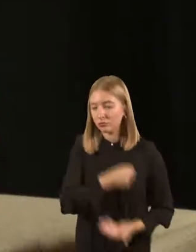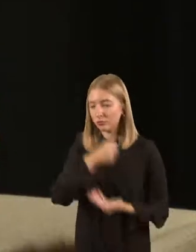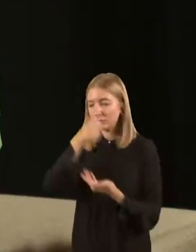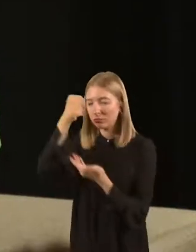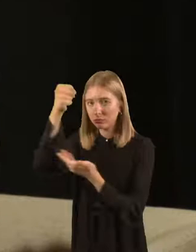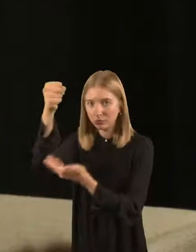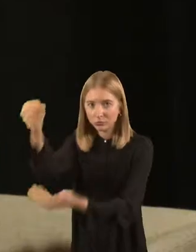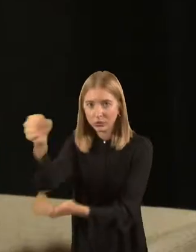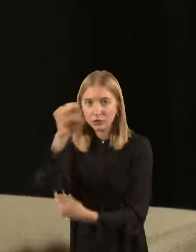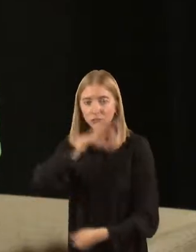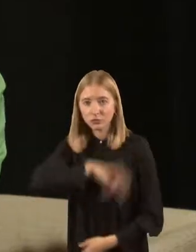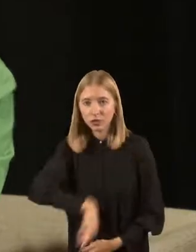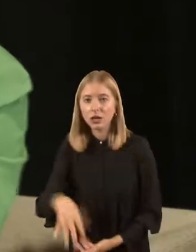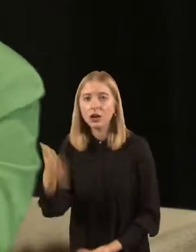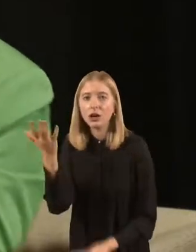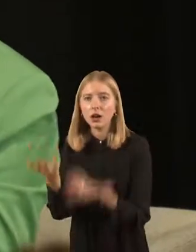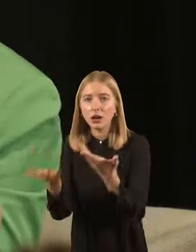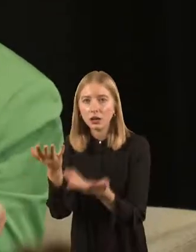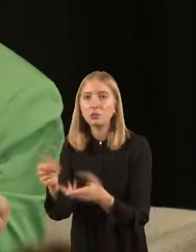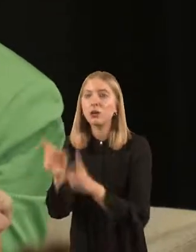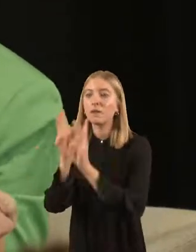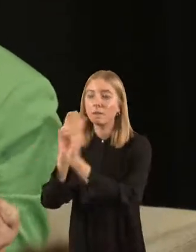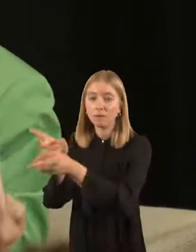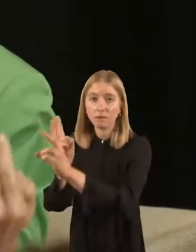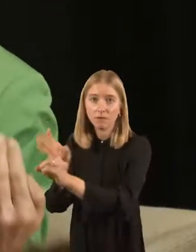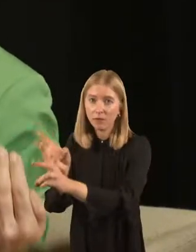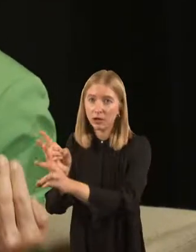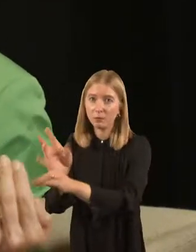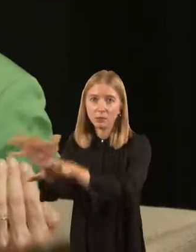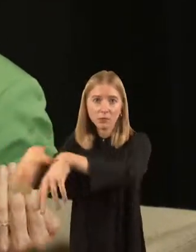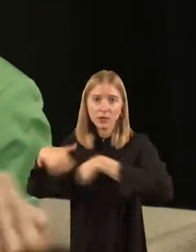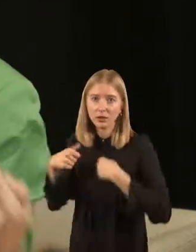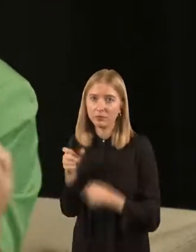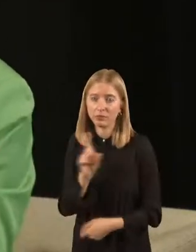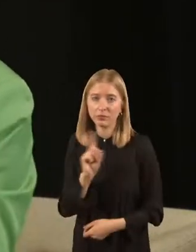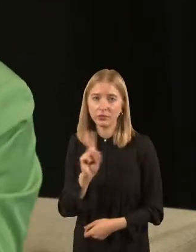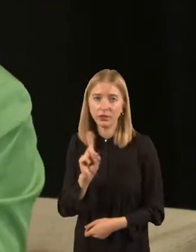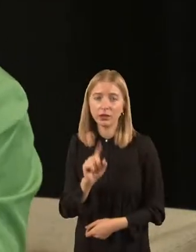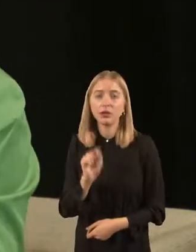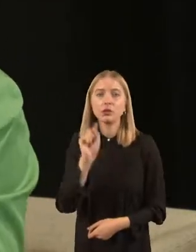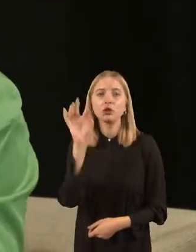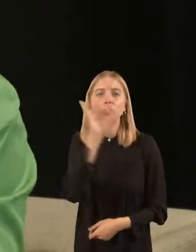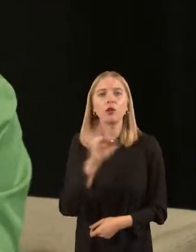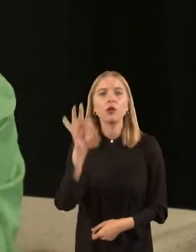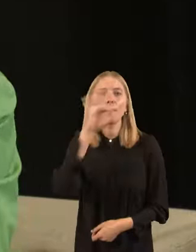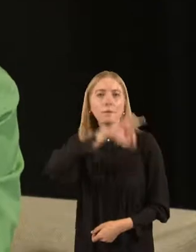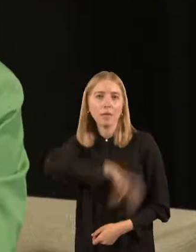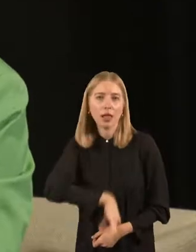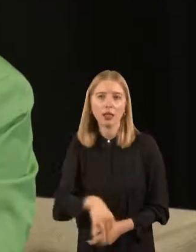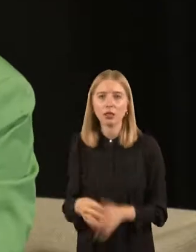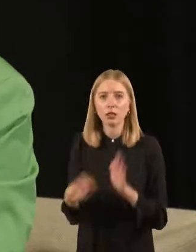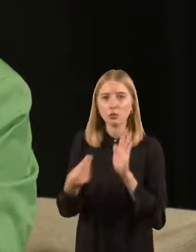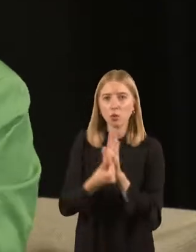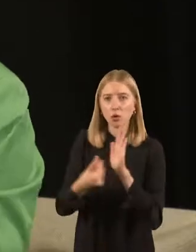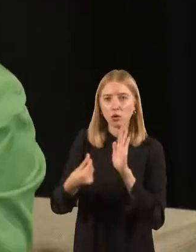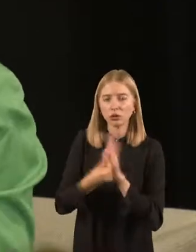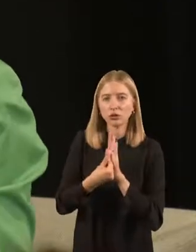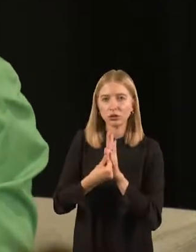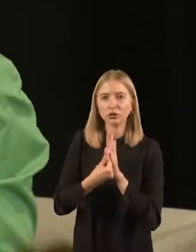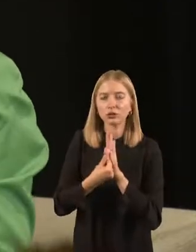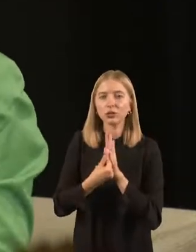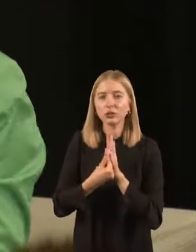investments have to be transposed to the private sector as soon as possible in the most efficient